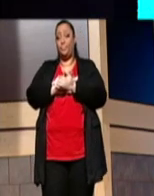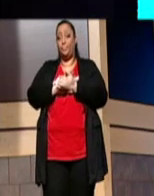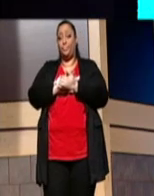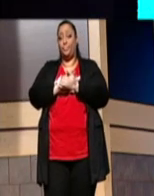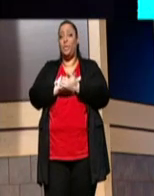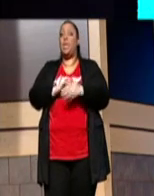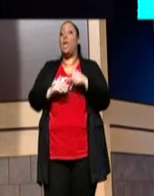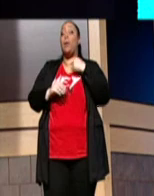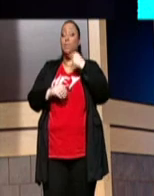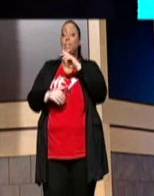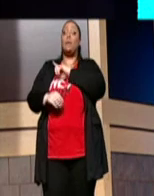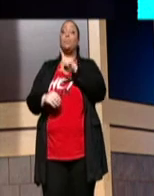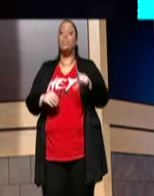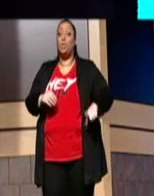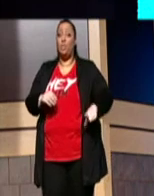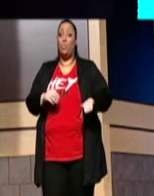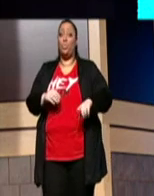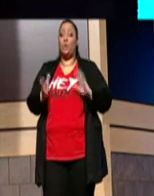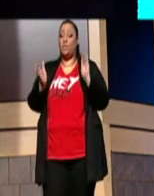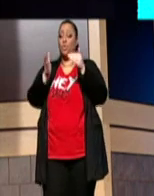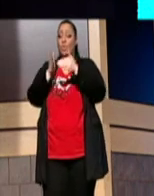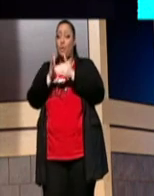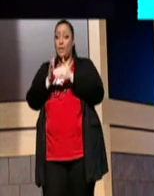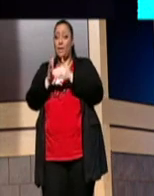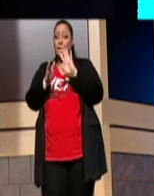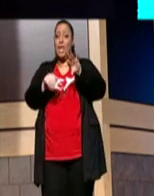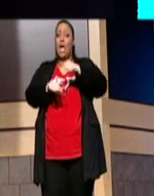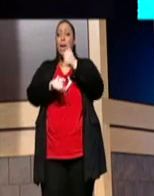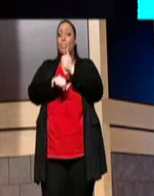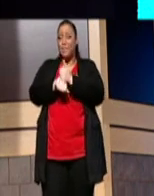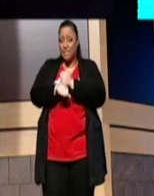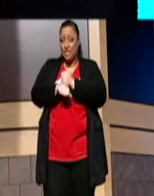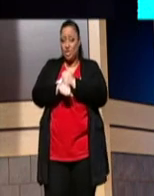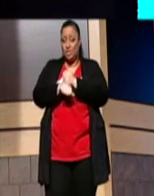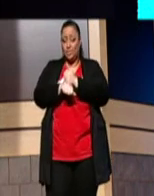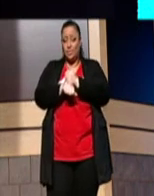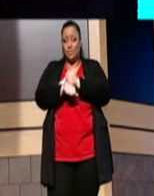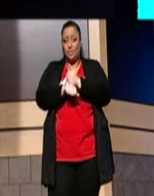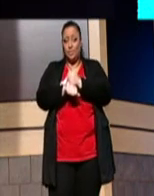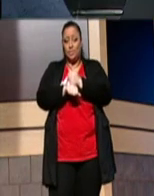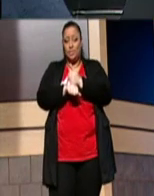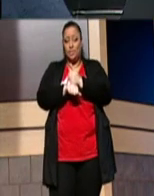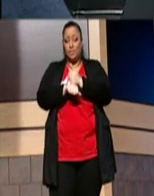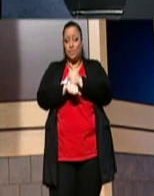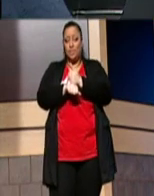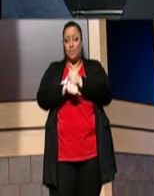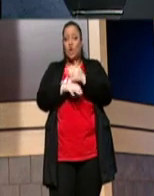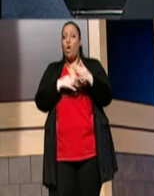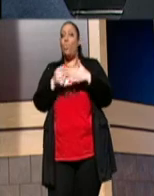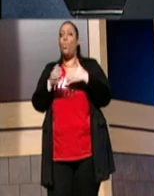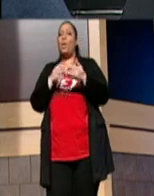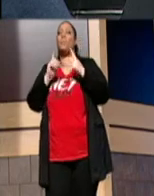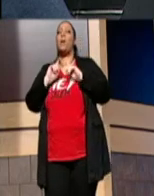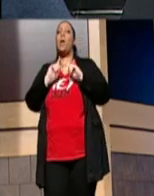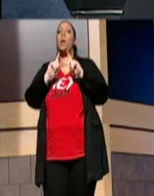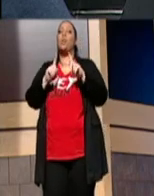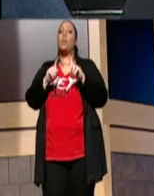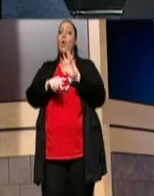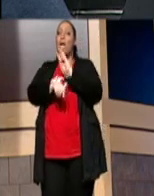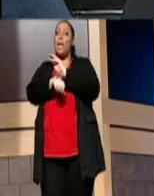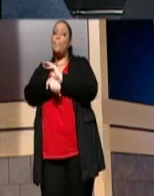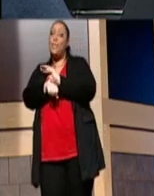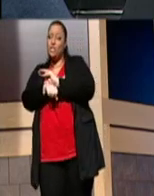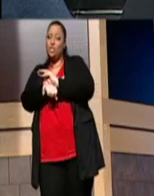was the Lord. That's good. So again, I'm positioned, and so I don't see a conflict at all. I am wherever I go, I am